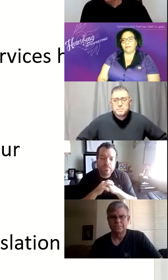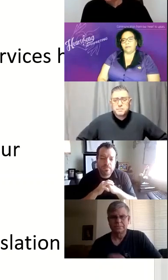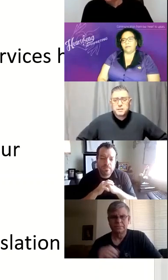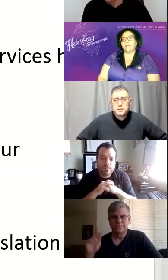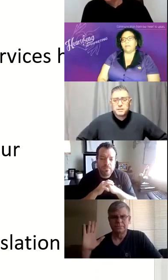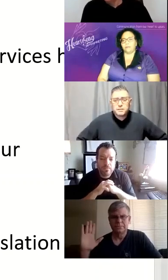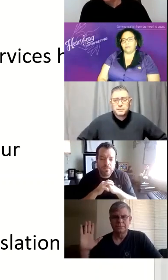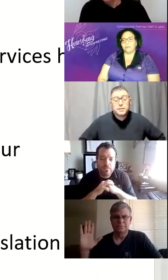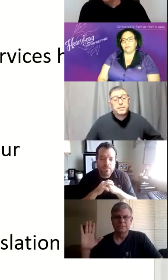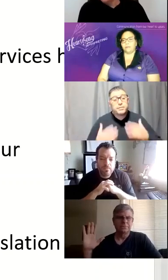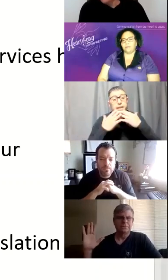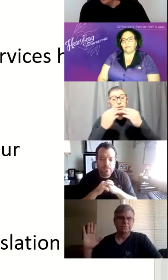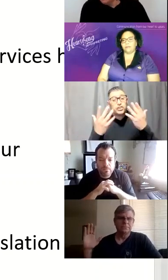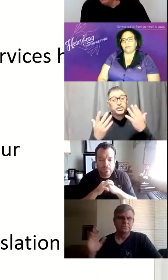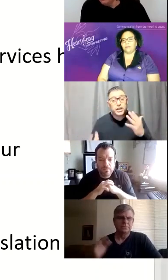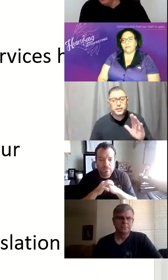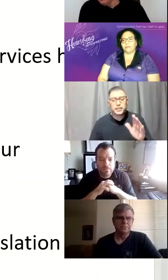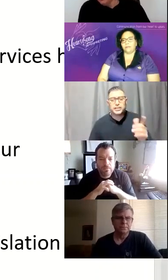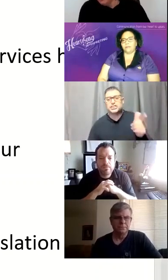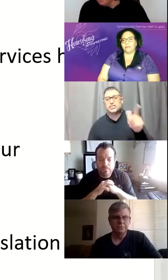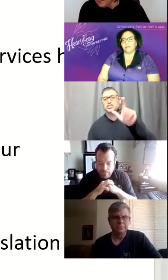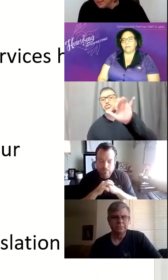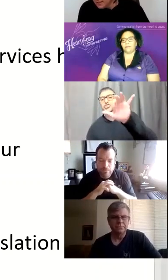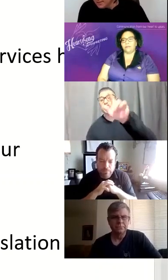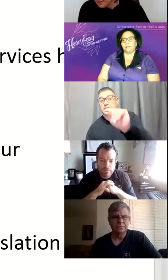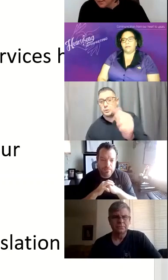Thank you for sharing. Jet?